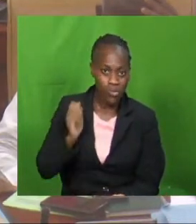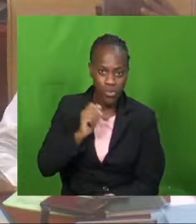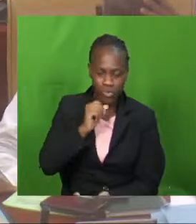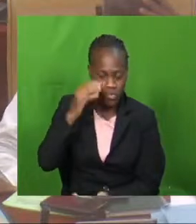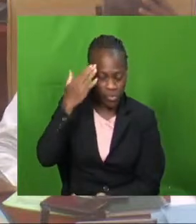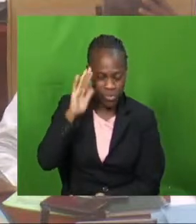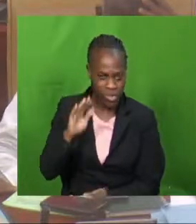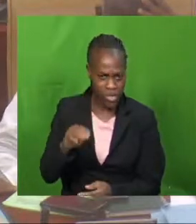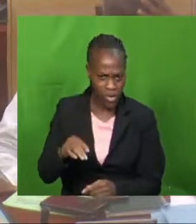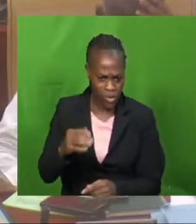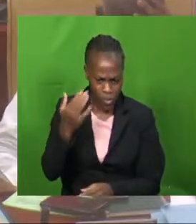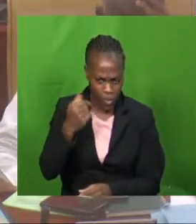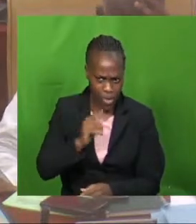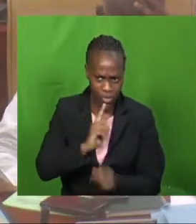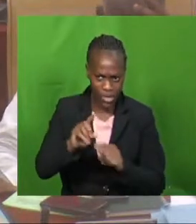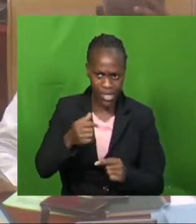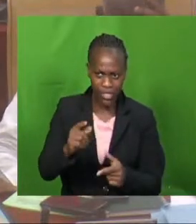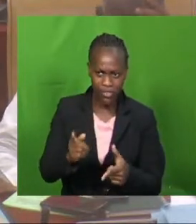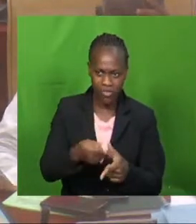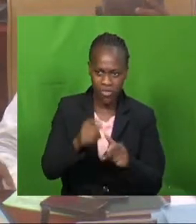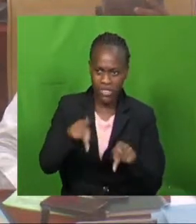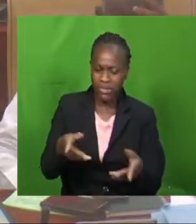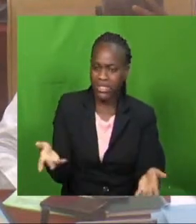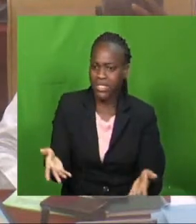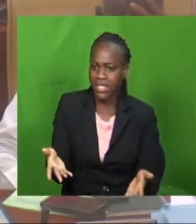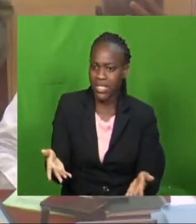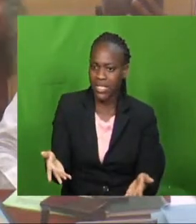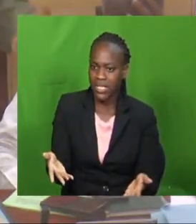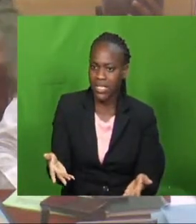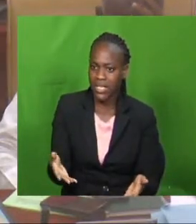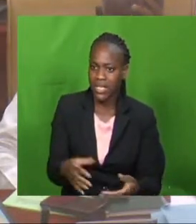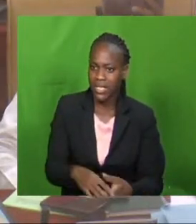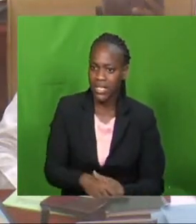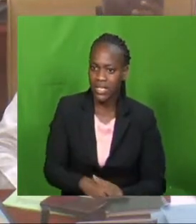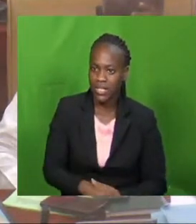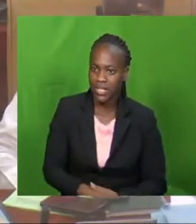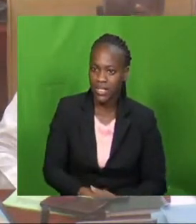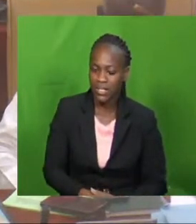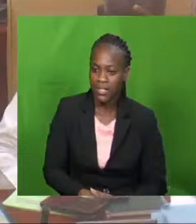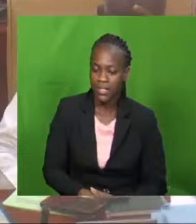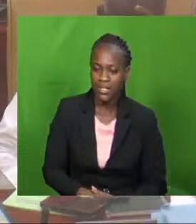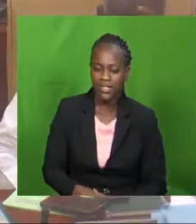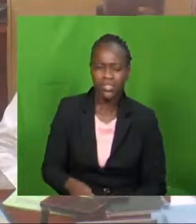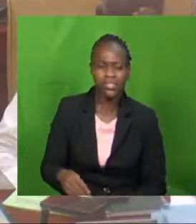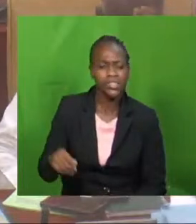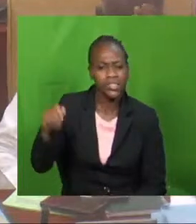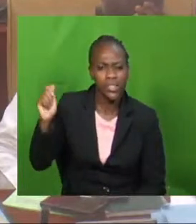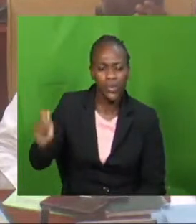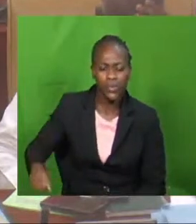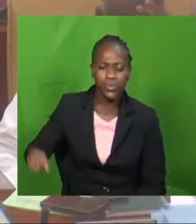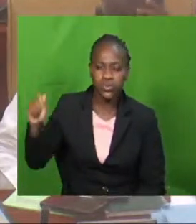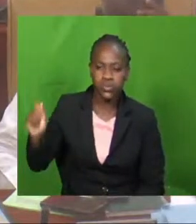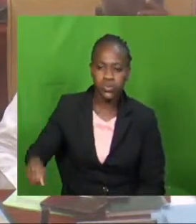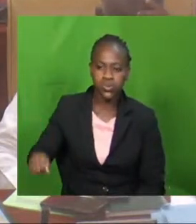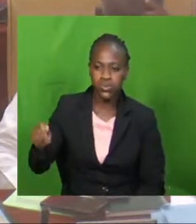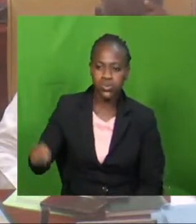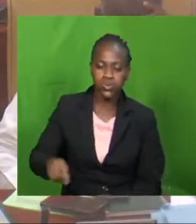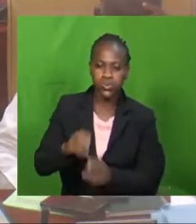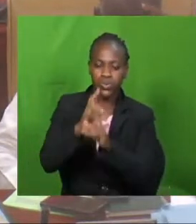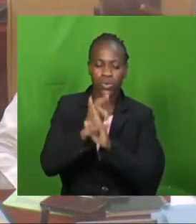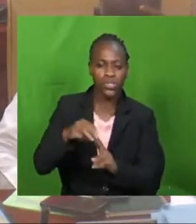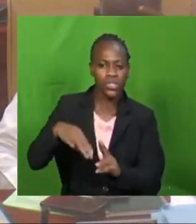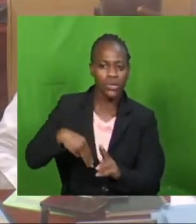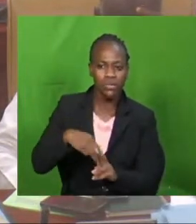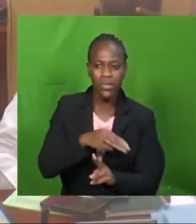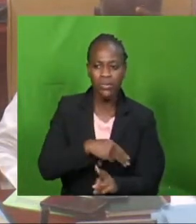timer? Hello? Because the colleague is trying to speak. Honourable members. And I was drawing his